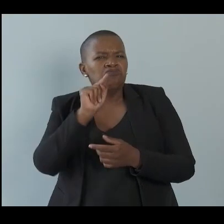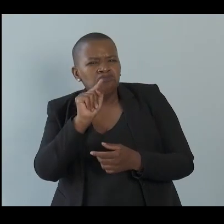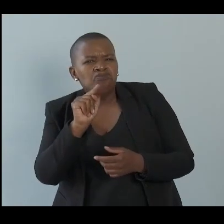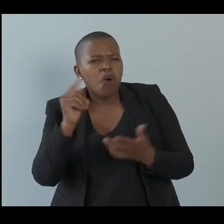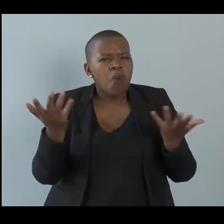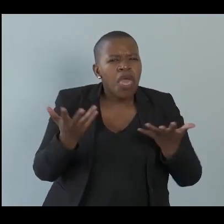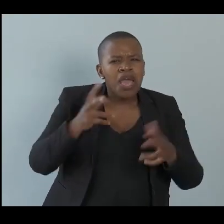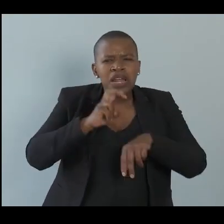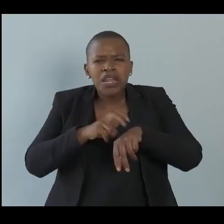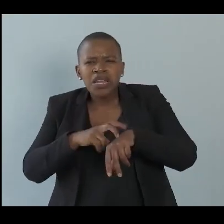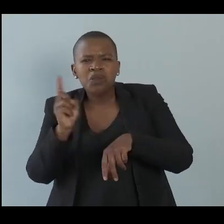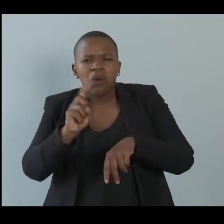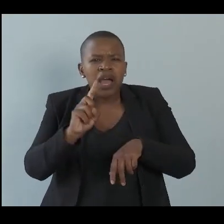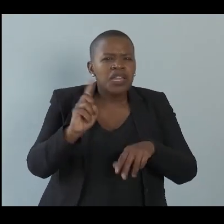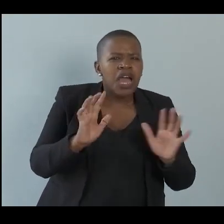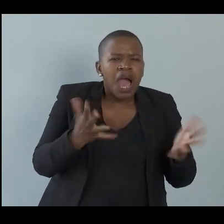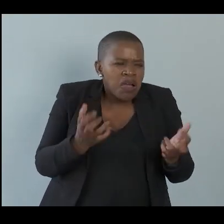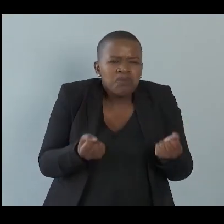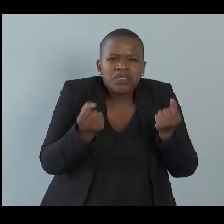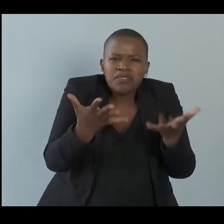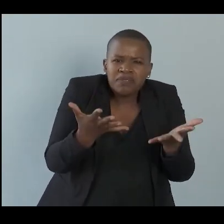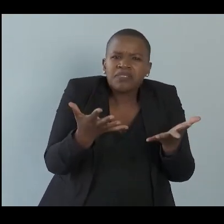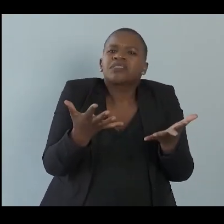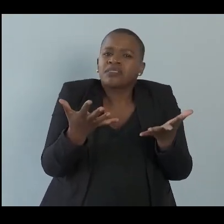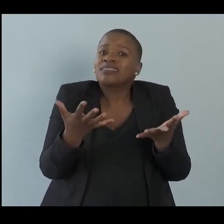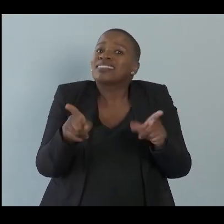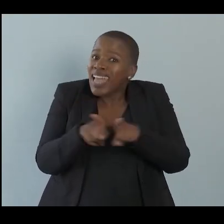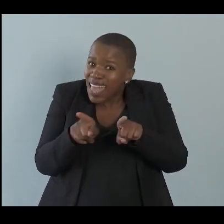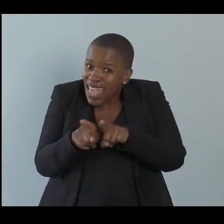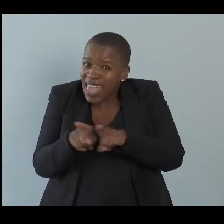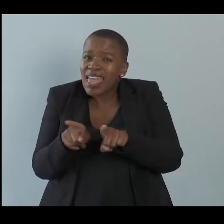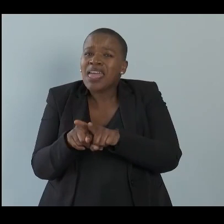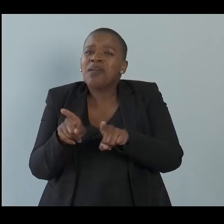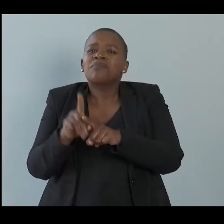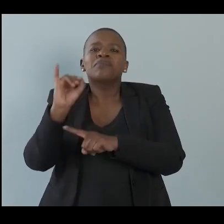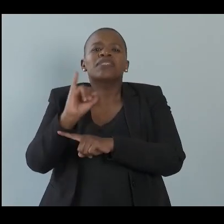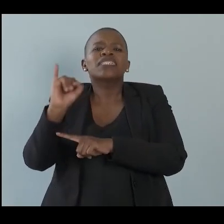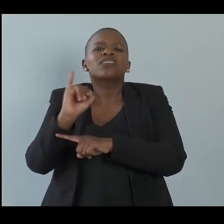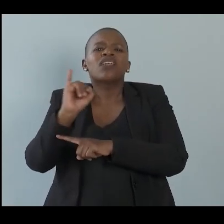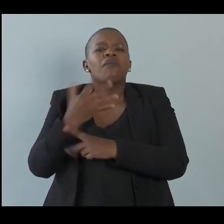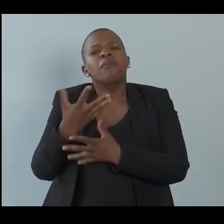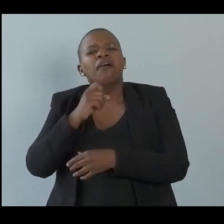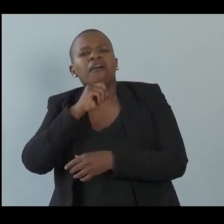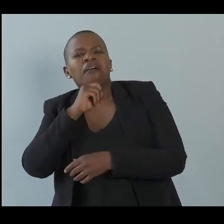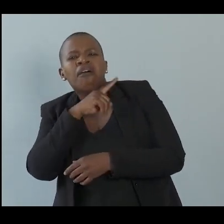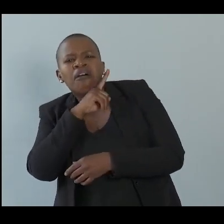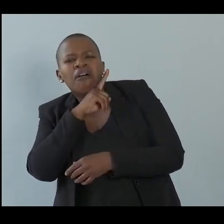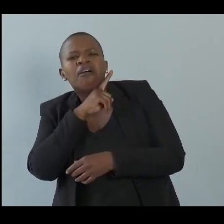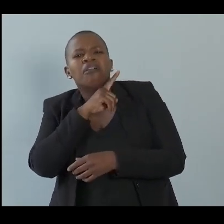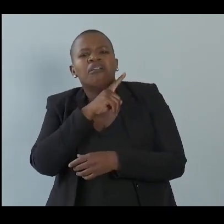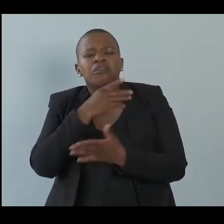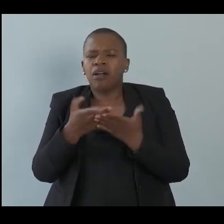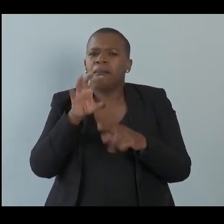a value-added service that our insurers are using to reduce fraudulent claims by matching claim data to collision data provided